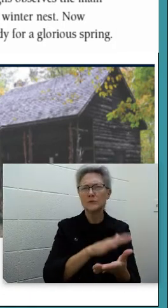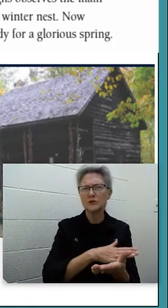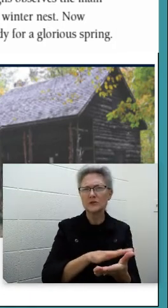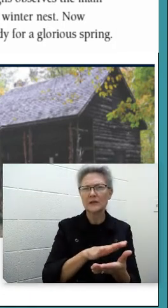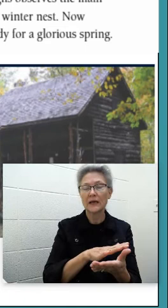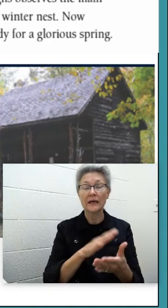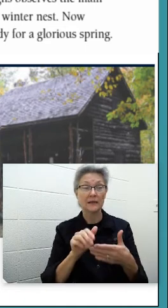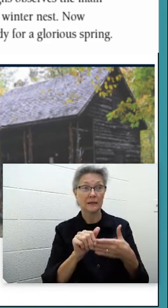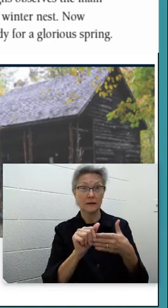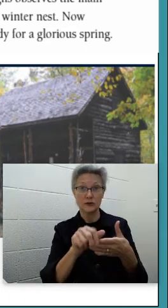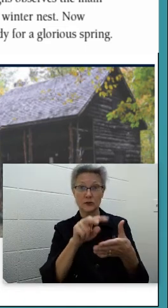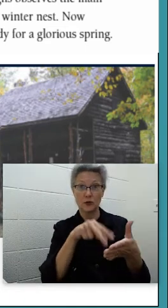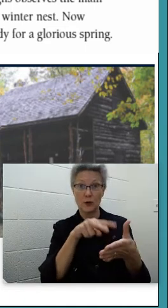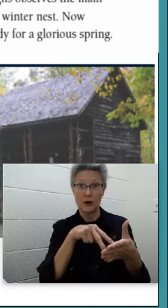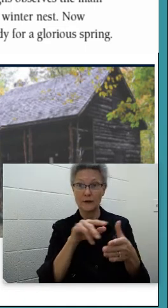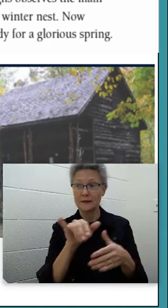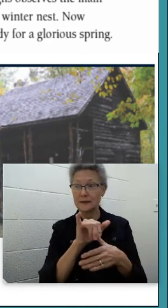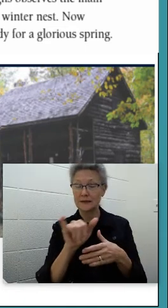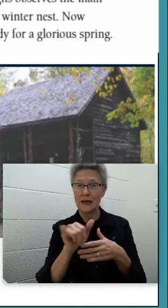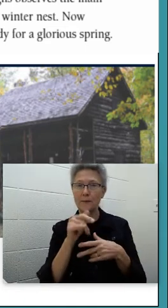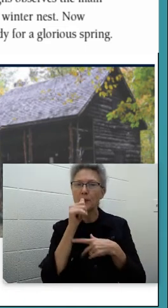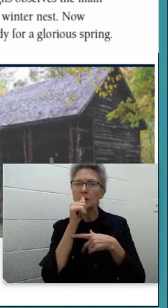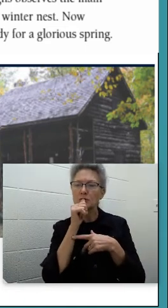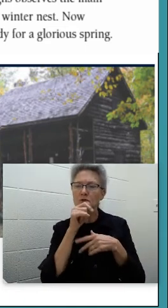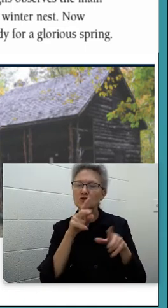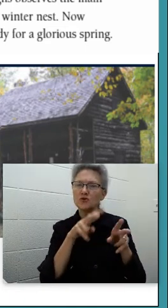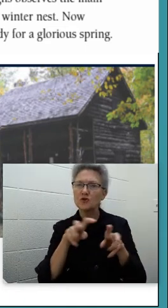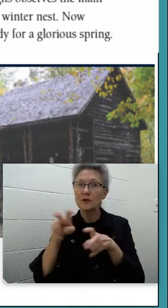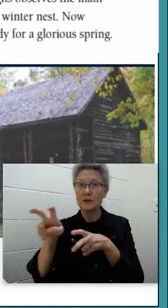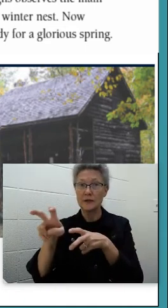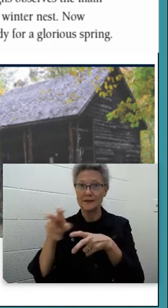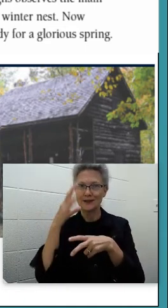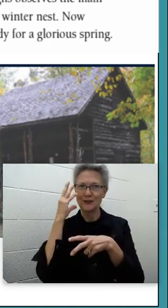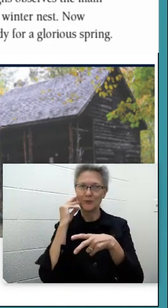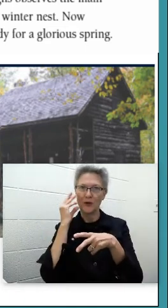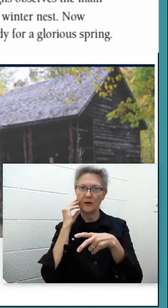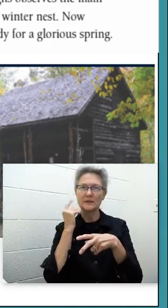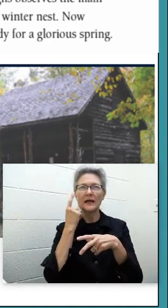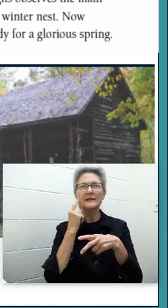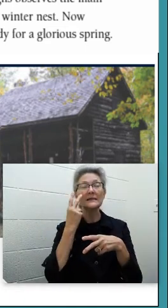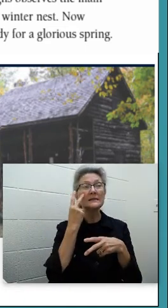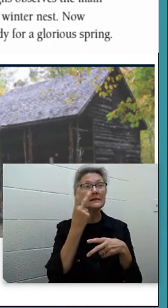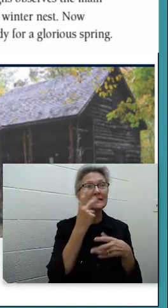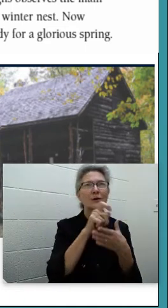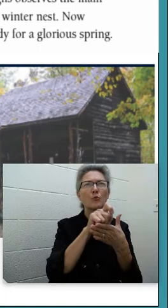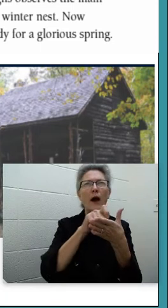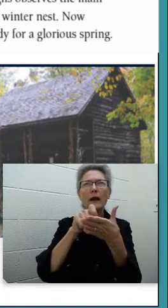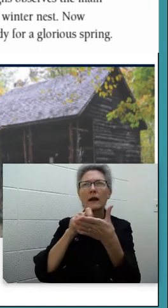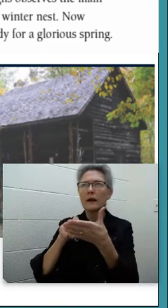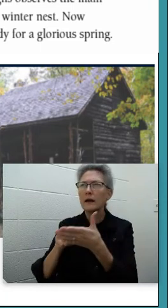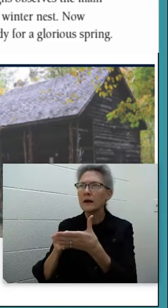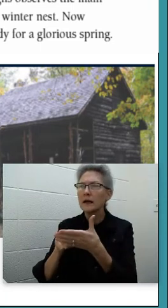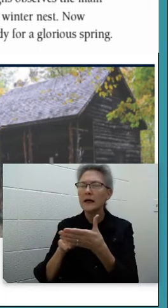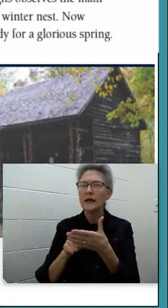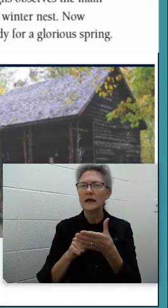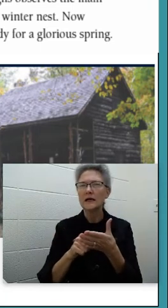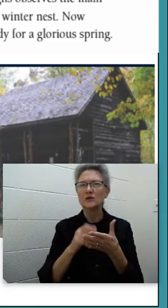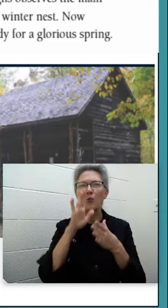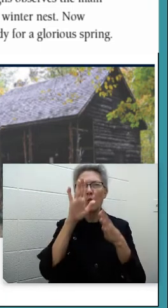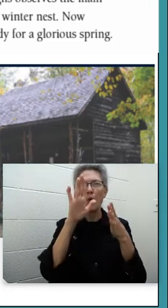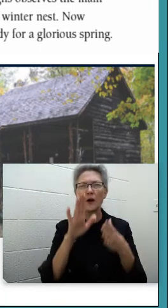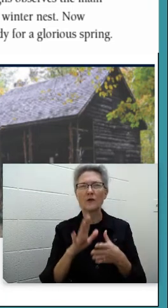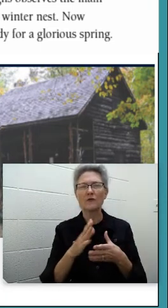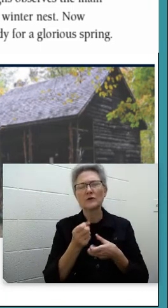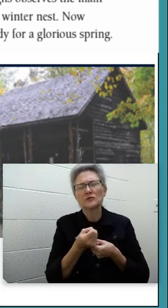on the same personal journey he is experiencing, narrating the events. His gentle lyrical writing gives a